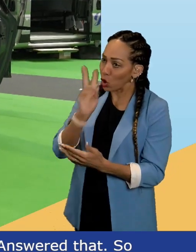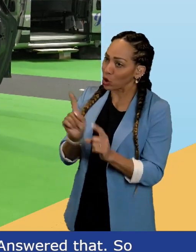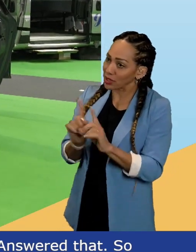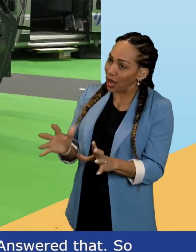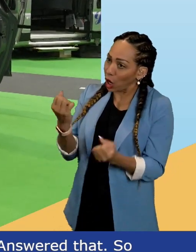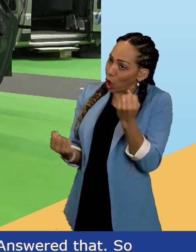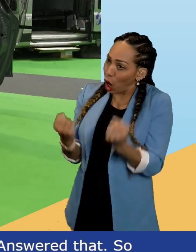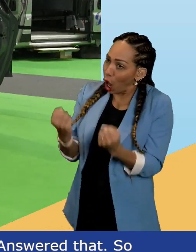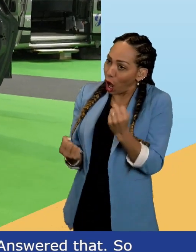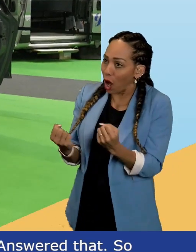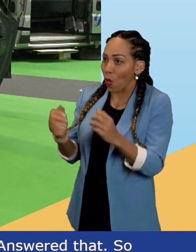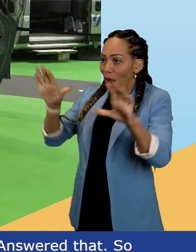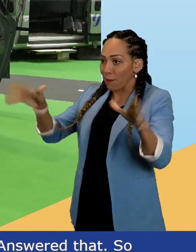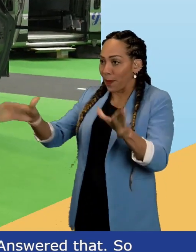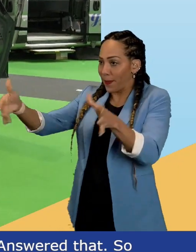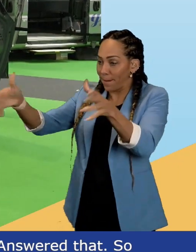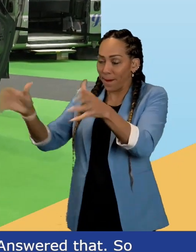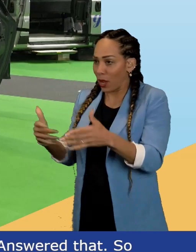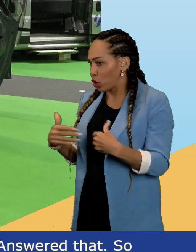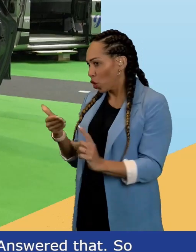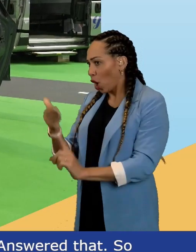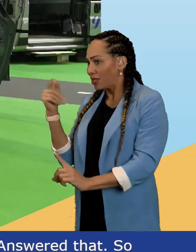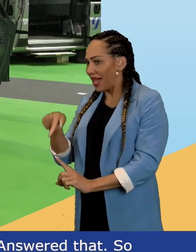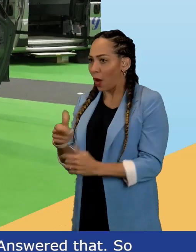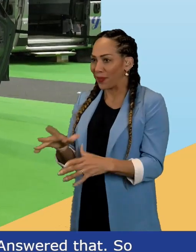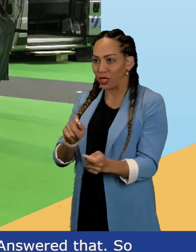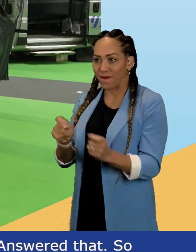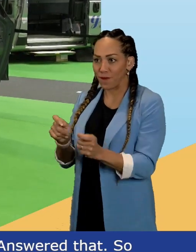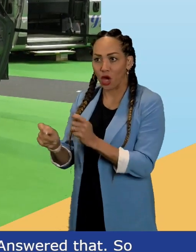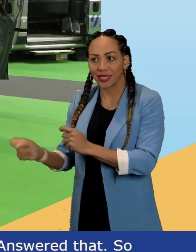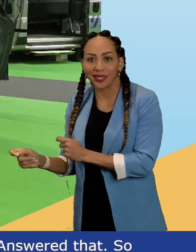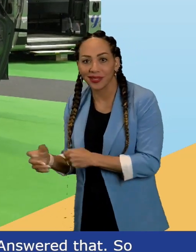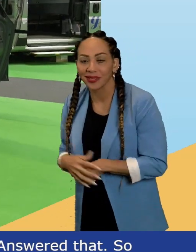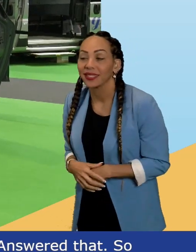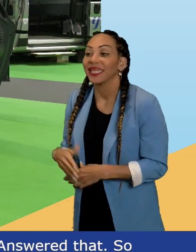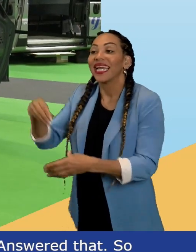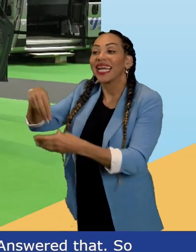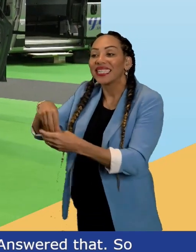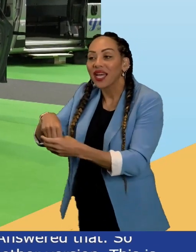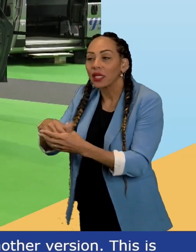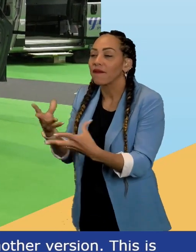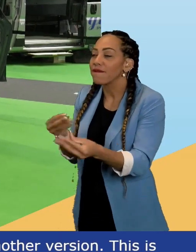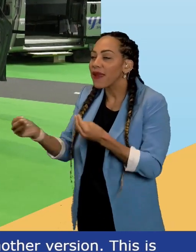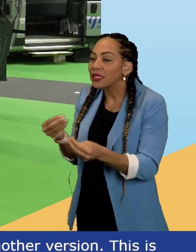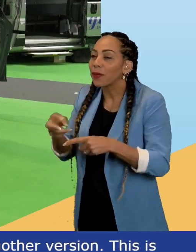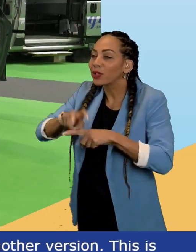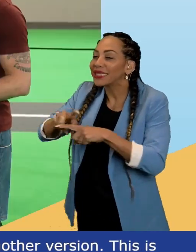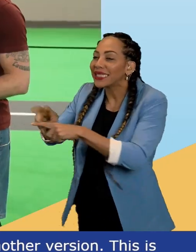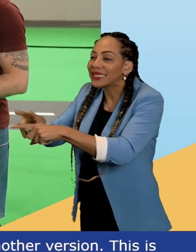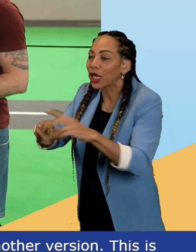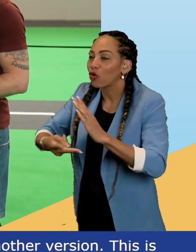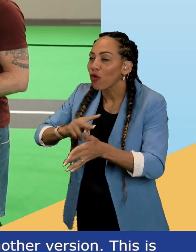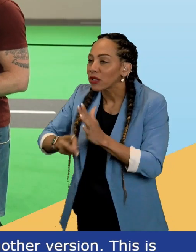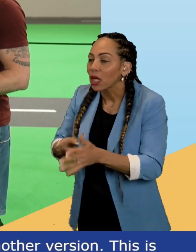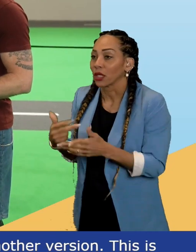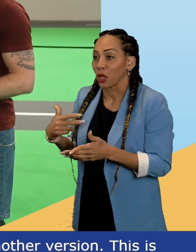it's closed up, you'd be really hard pressed to tell that this has been converted in any way. Inside, you've got really flexible seating as well, with a wheelchair